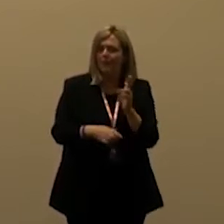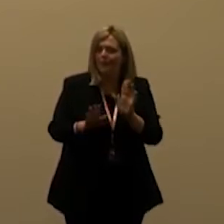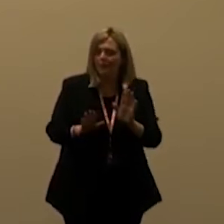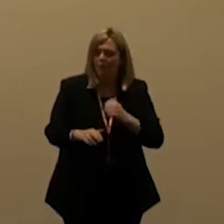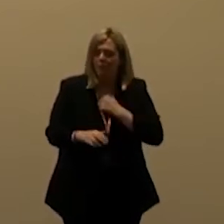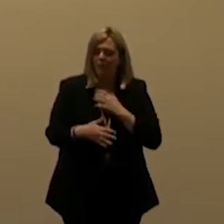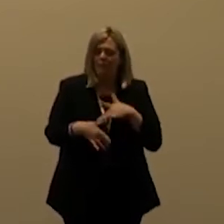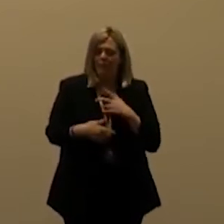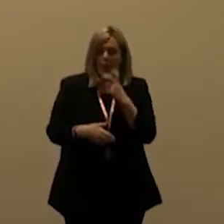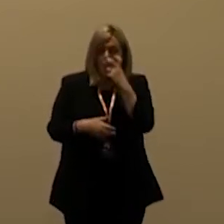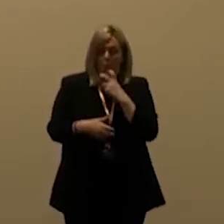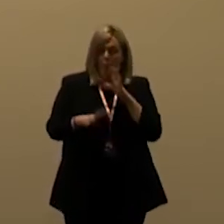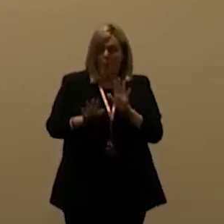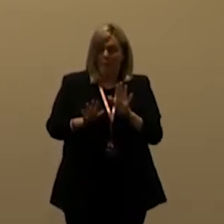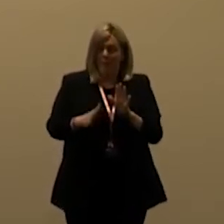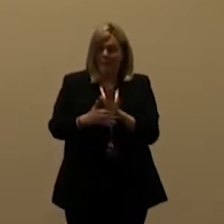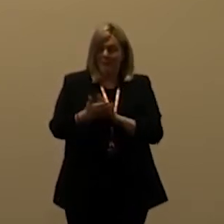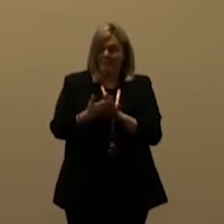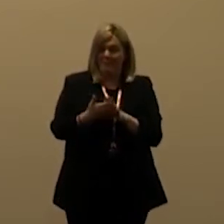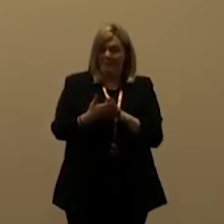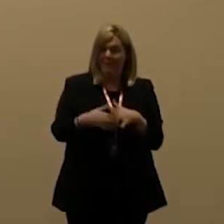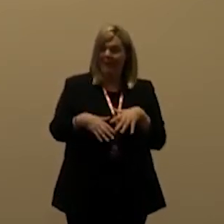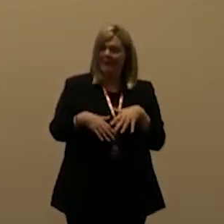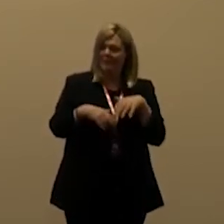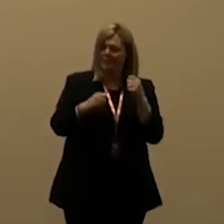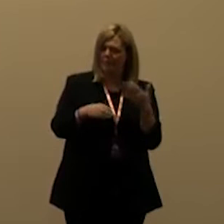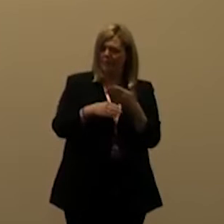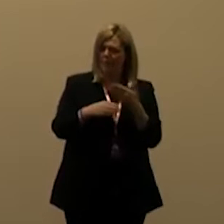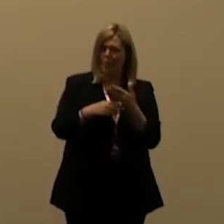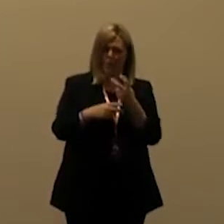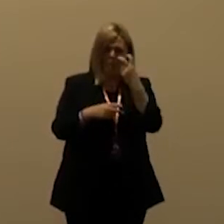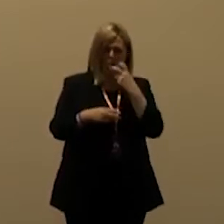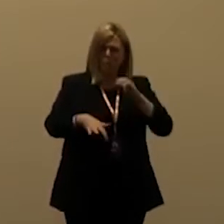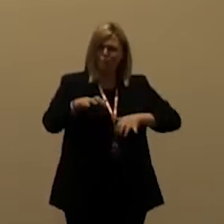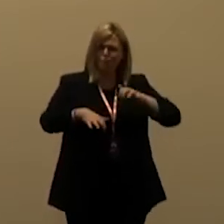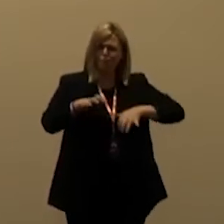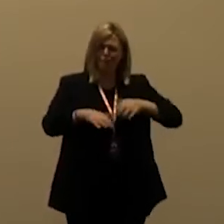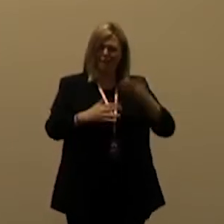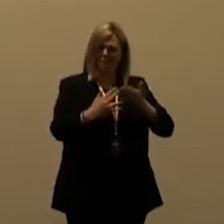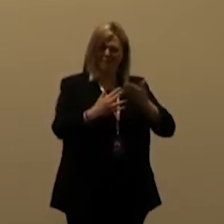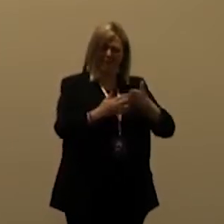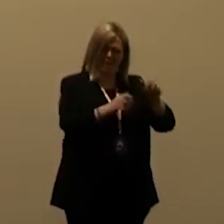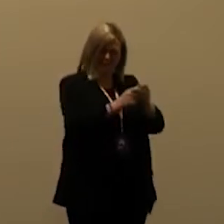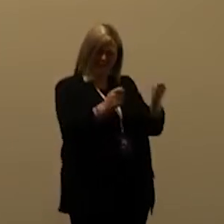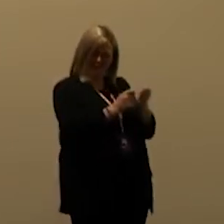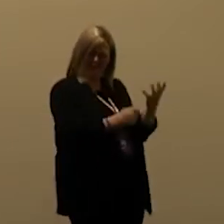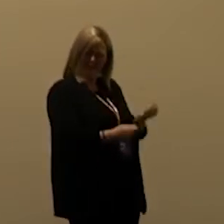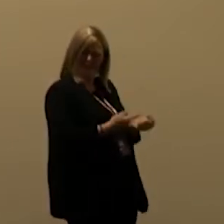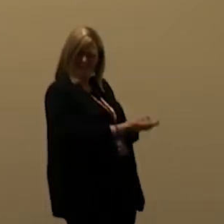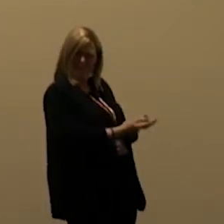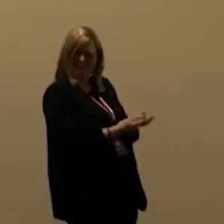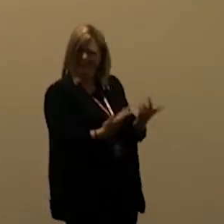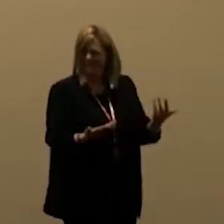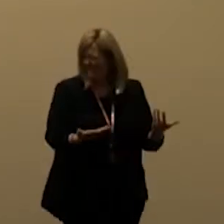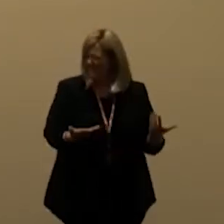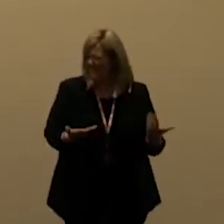old that I actually started life in an office that had a real typewriter and filing cabinets in it. And in that